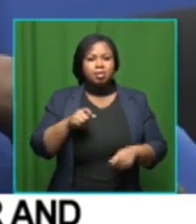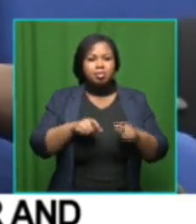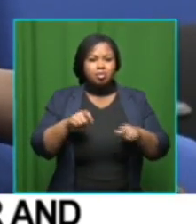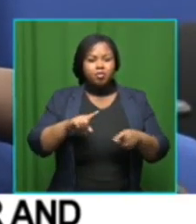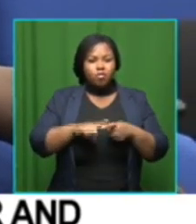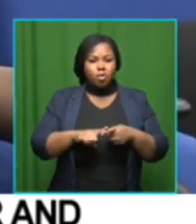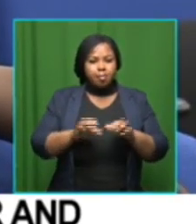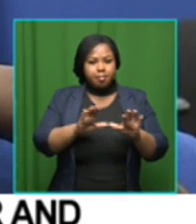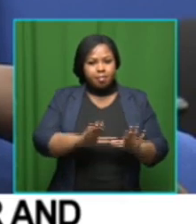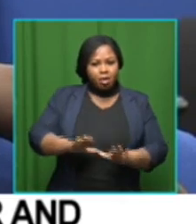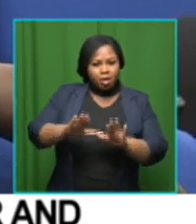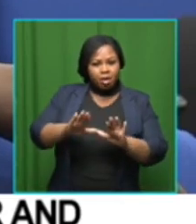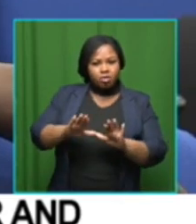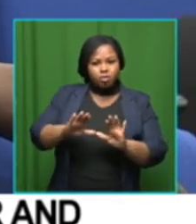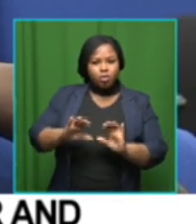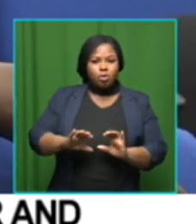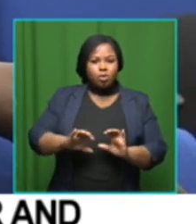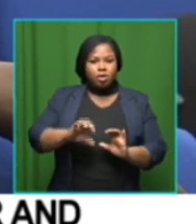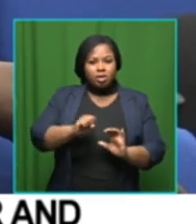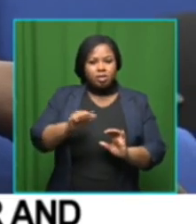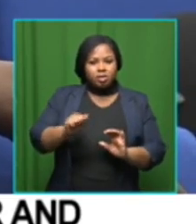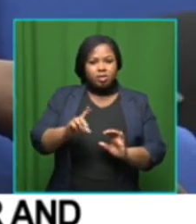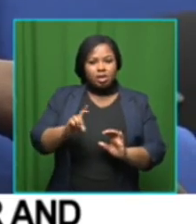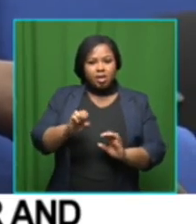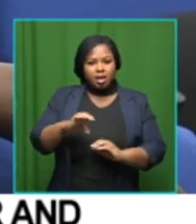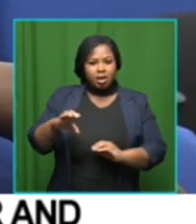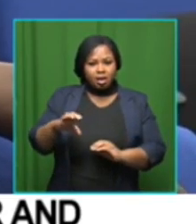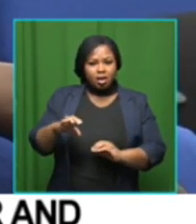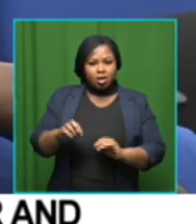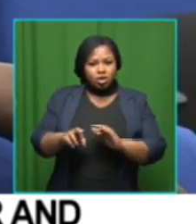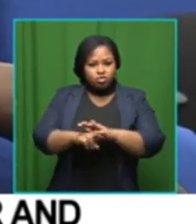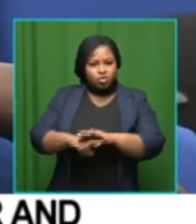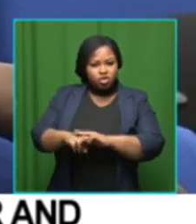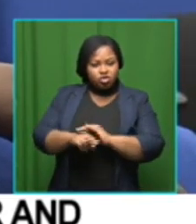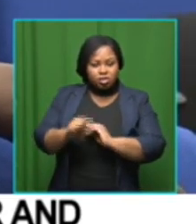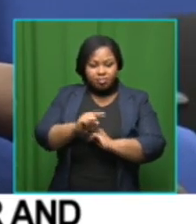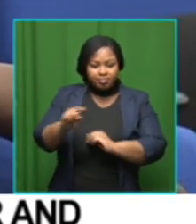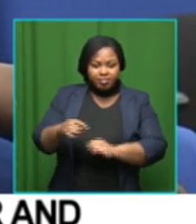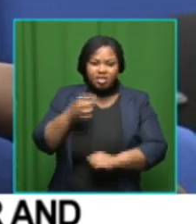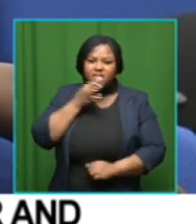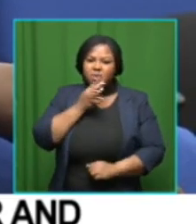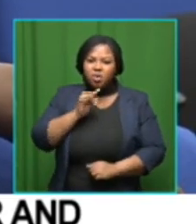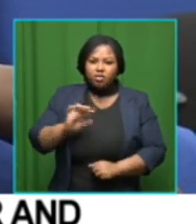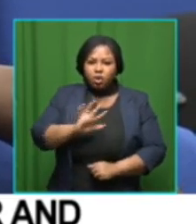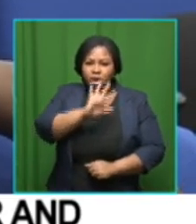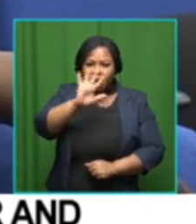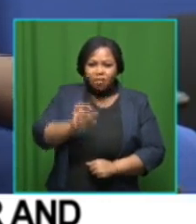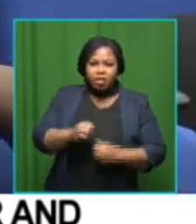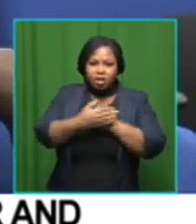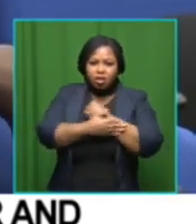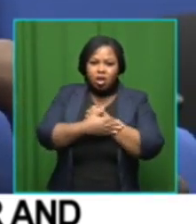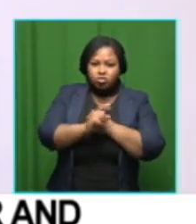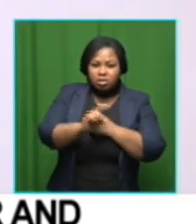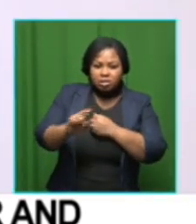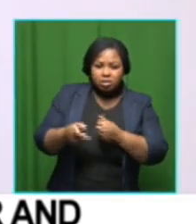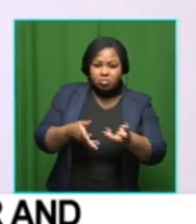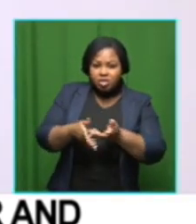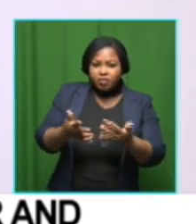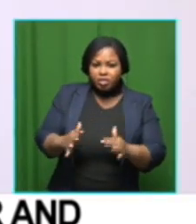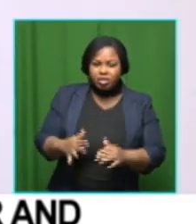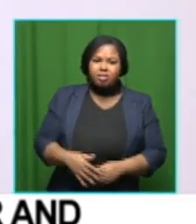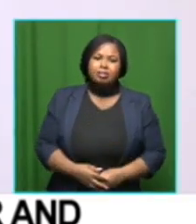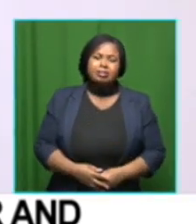SADC region? What are they saying to you in light of most countries going on lockdown? Thank you. Please,